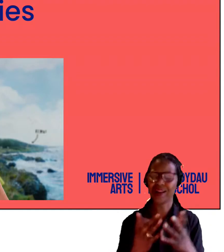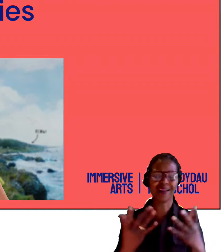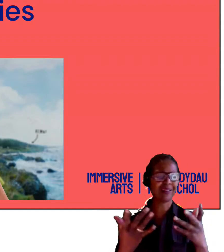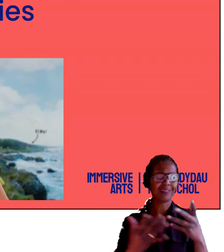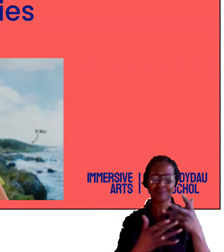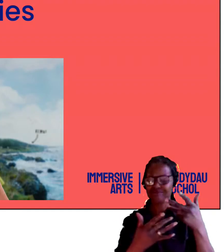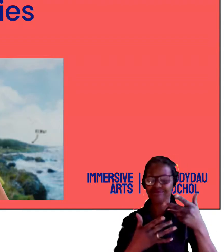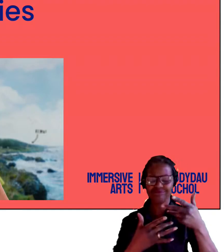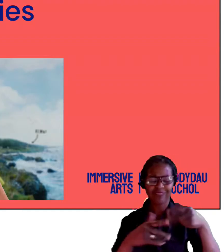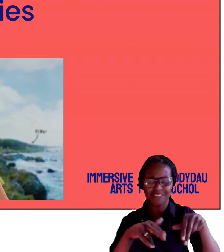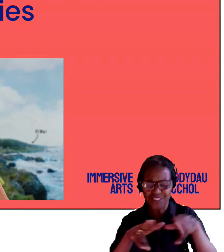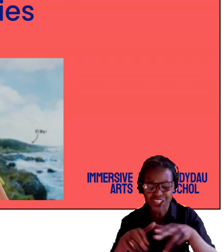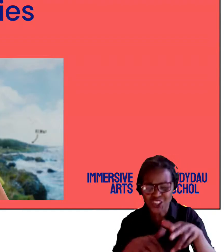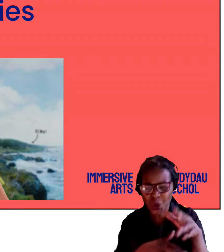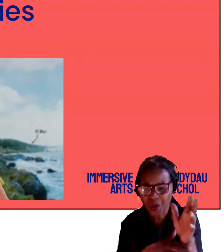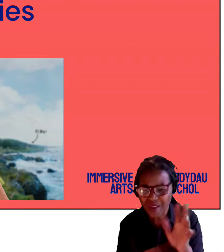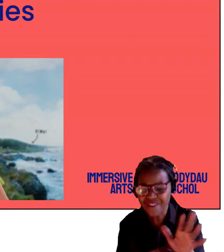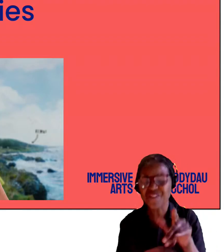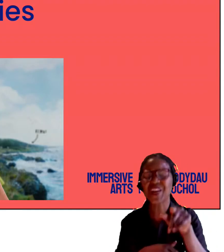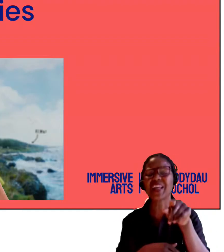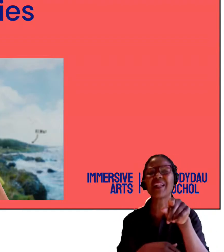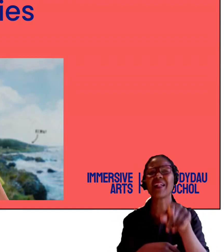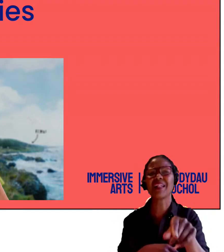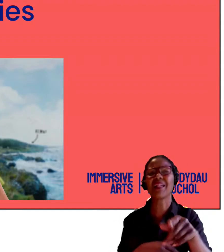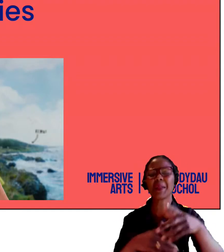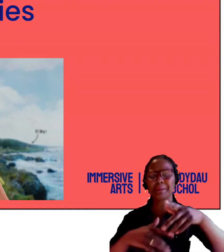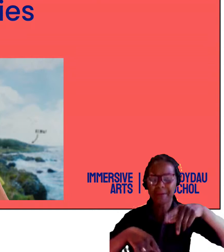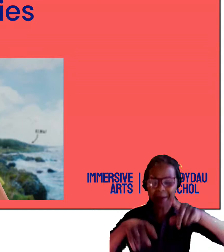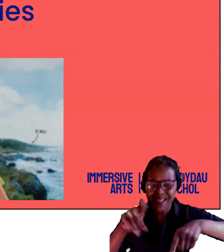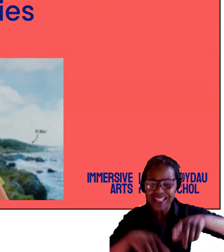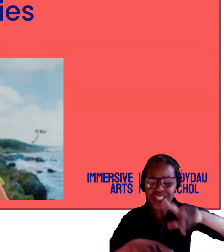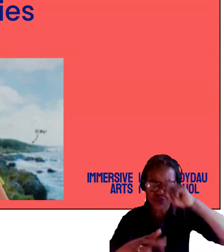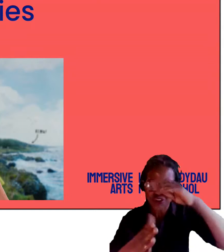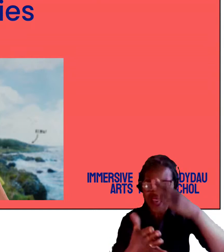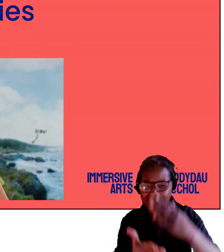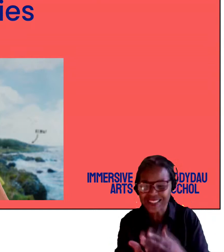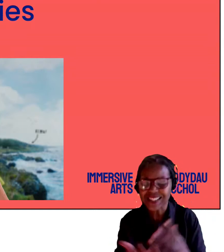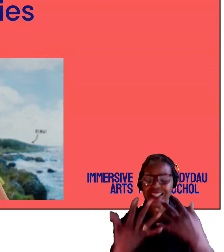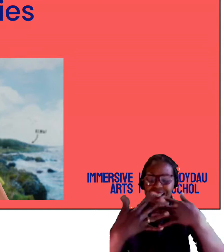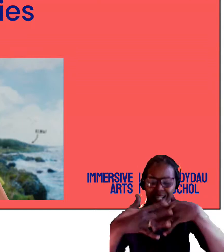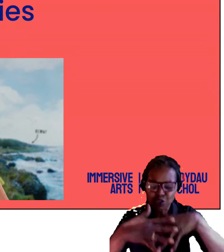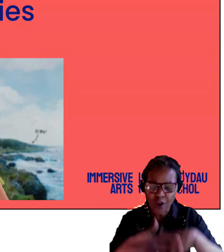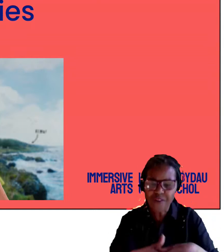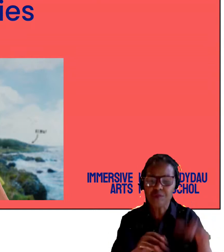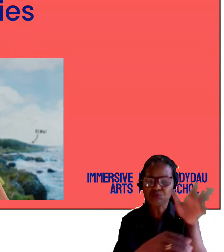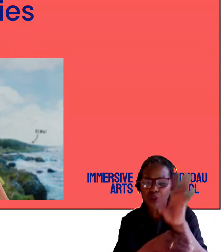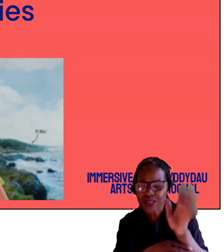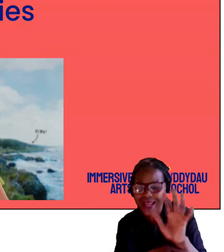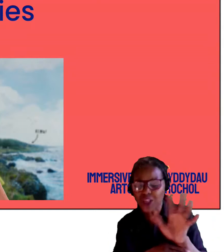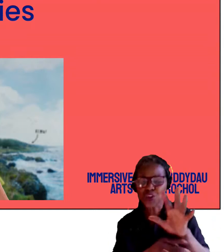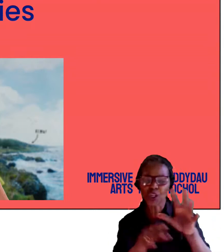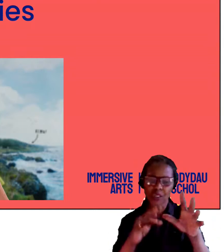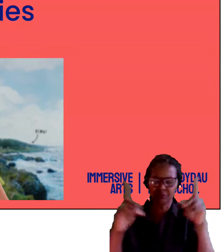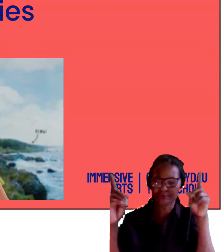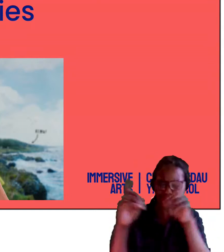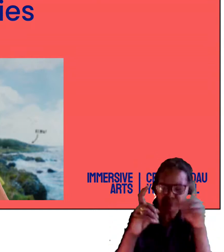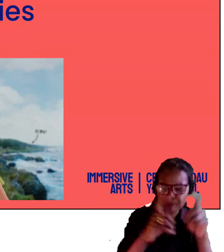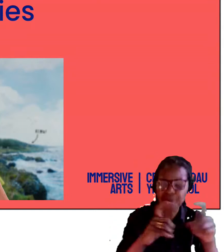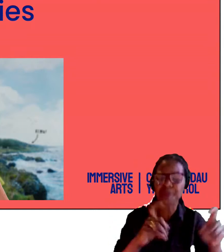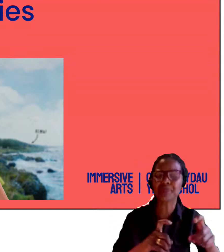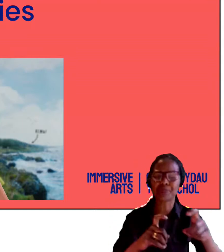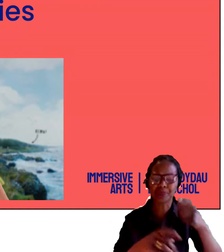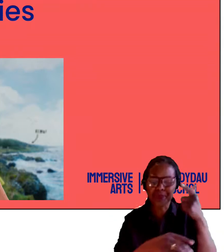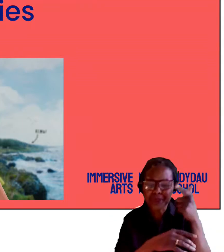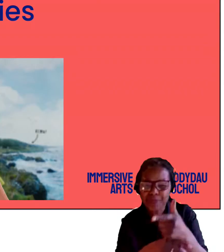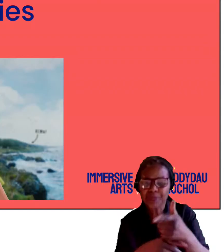virtual reality, mixed reality and augmented reality, interactive projection, motion capture, game engines, spatial